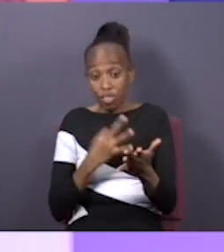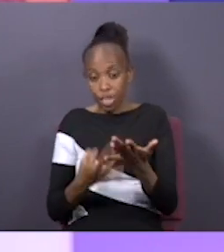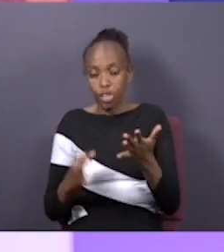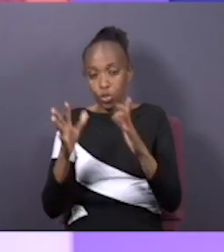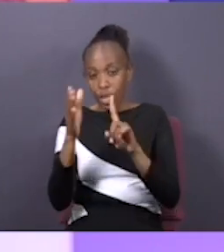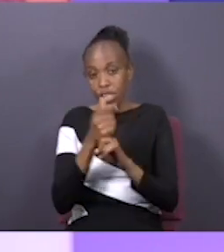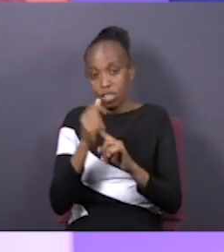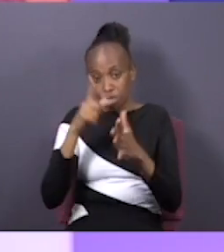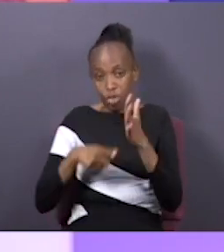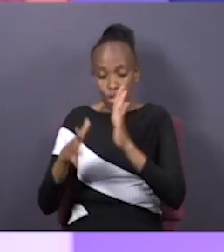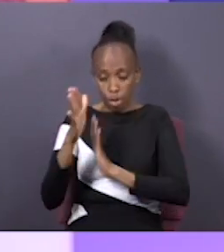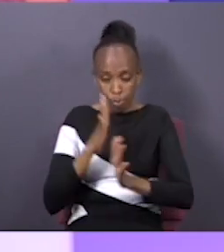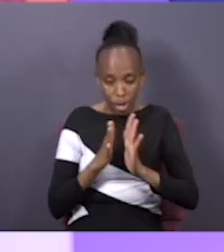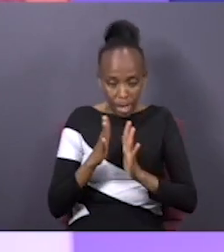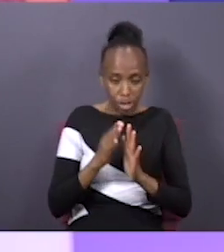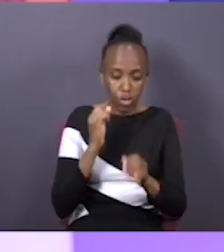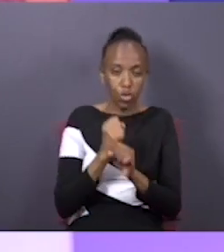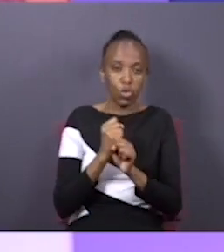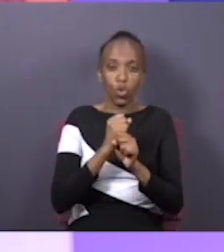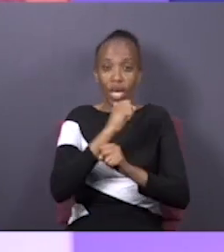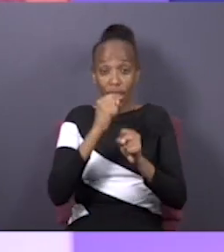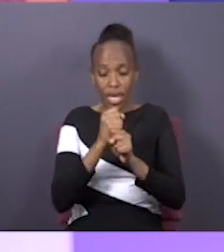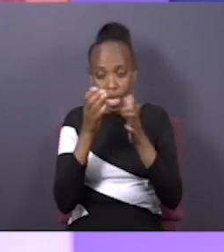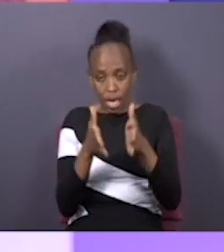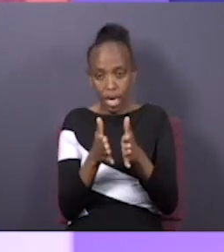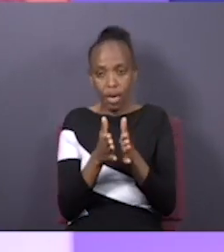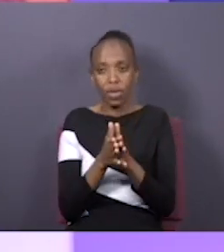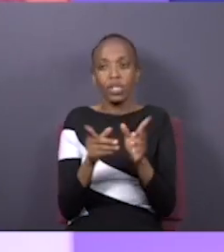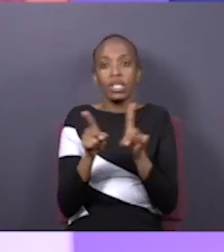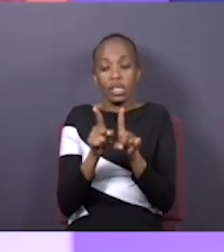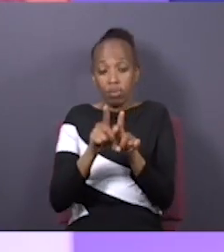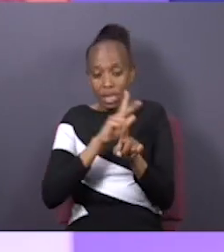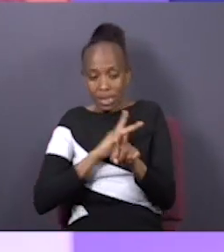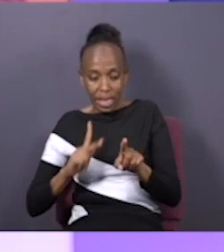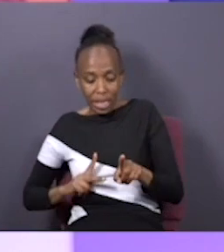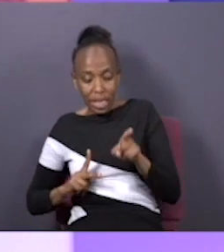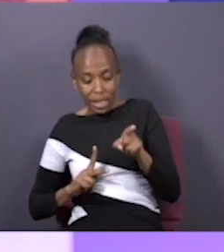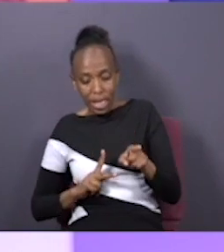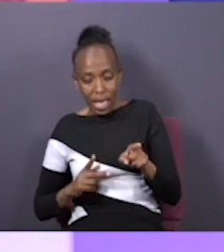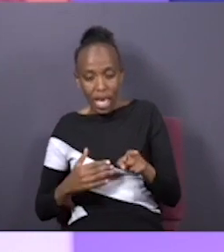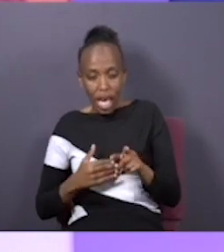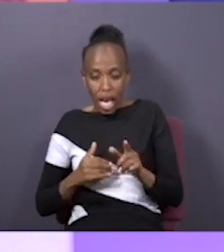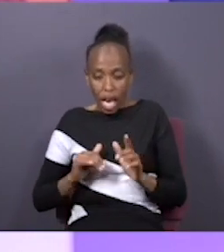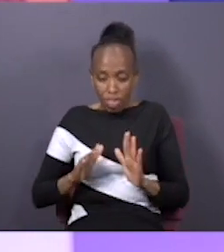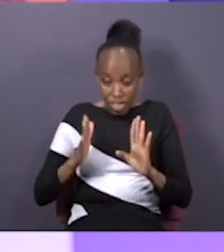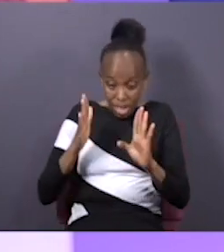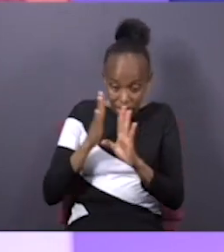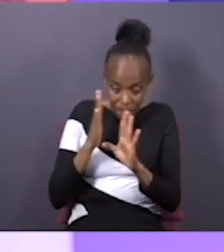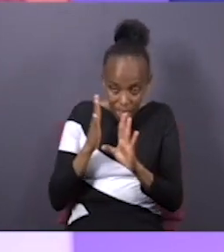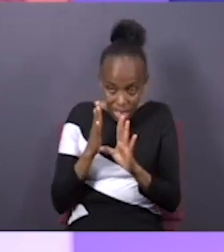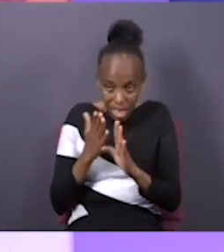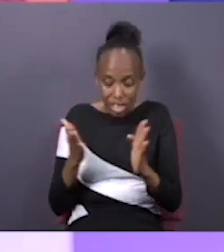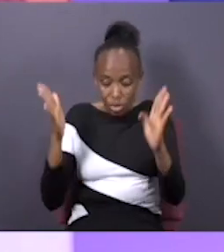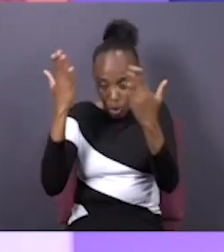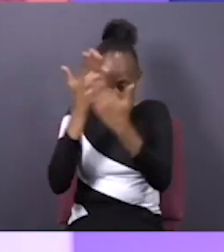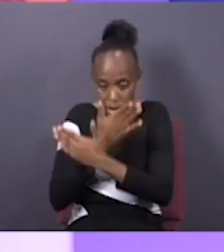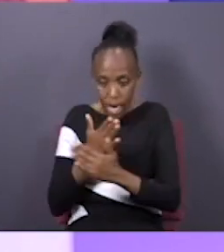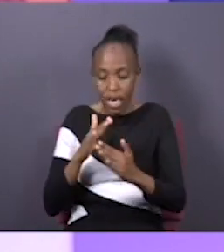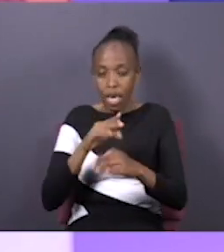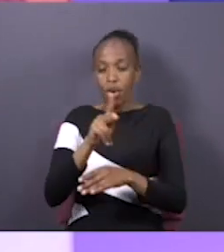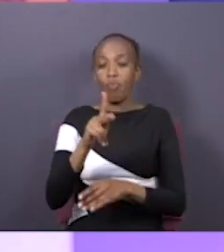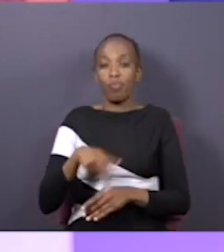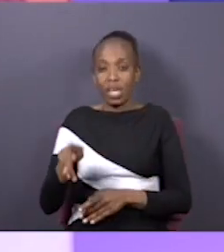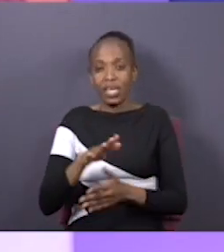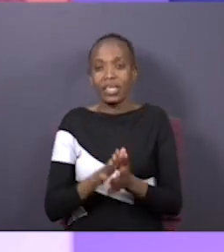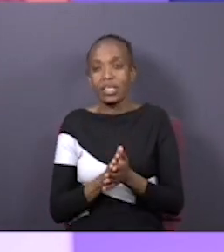set out to do this year. And like King Arthur, they have retreated to a dark place